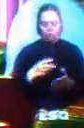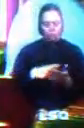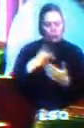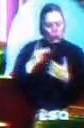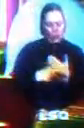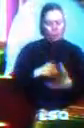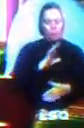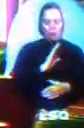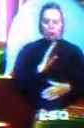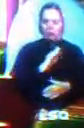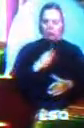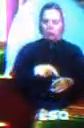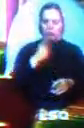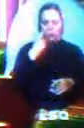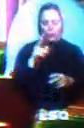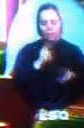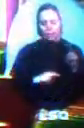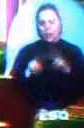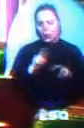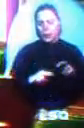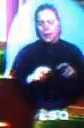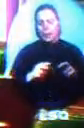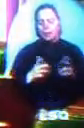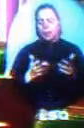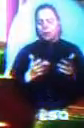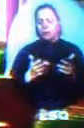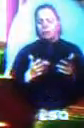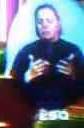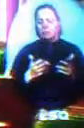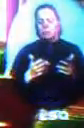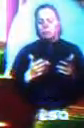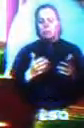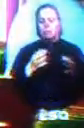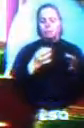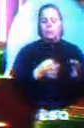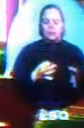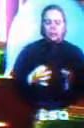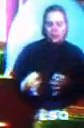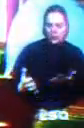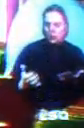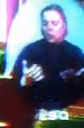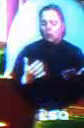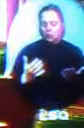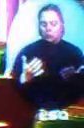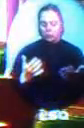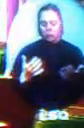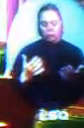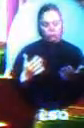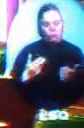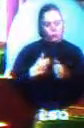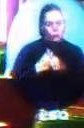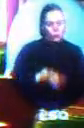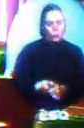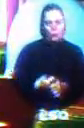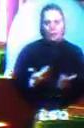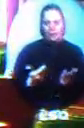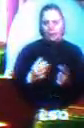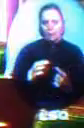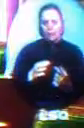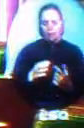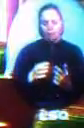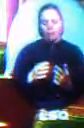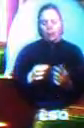to review property, and decisions are made based on value principles